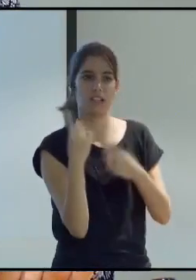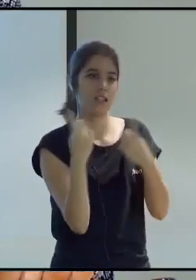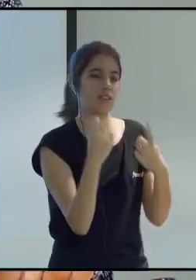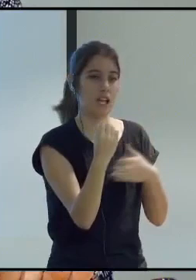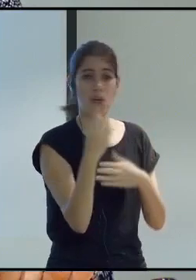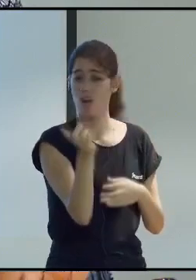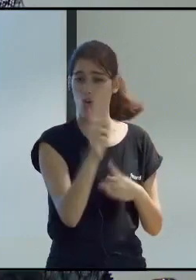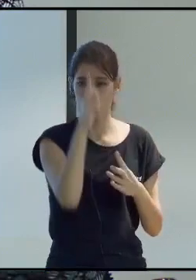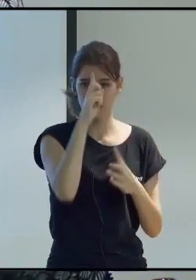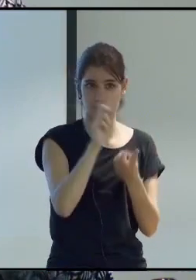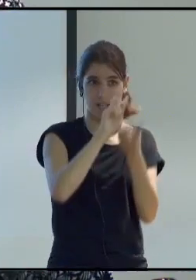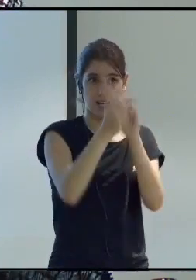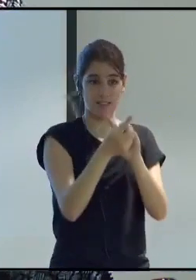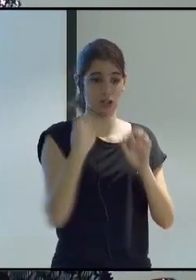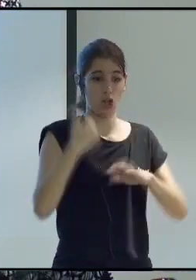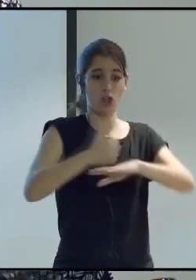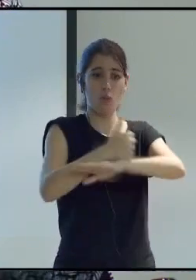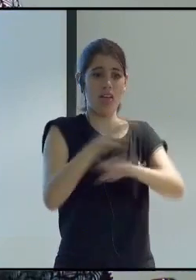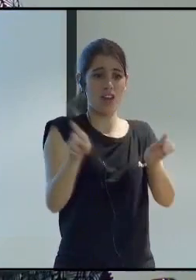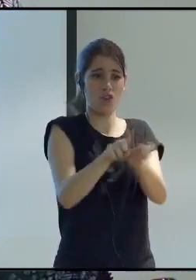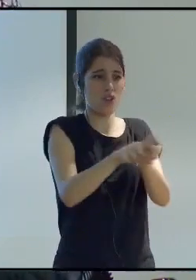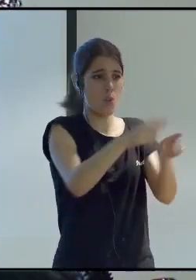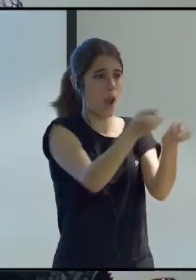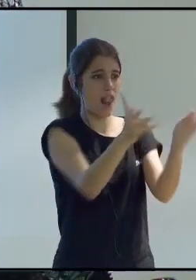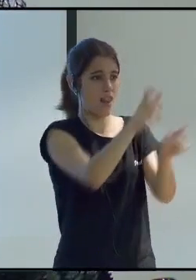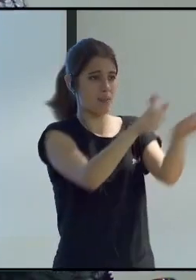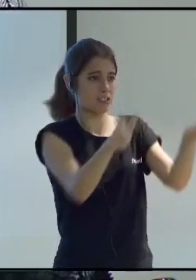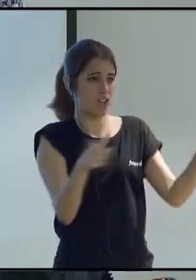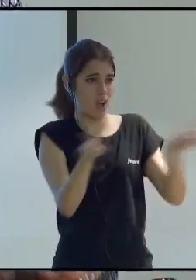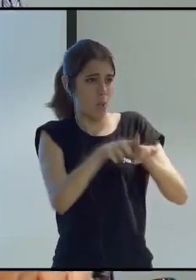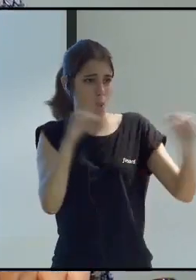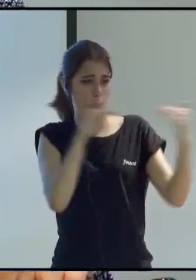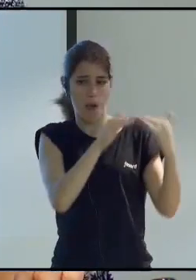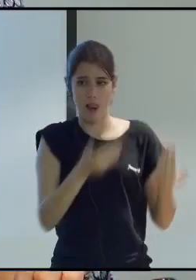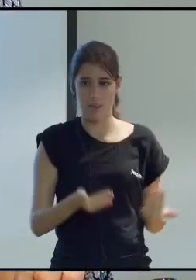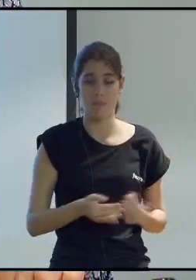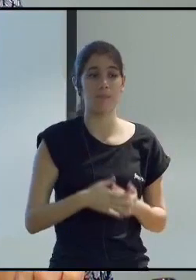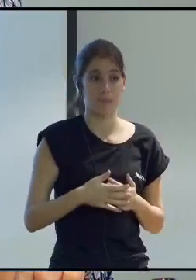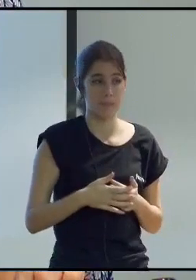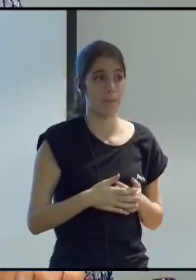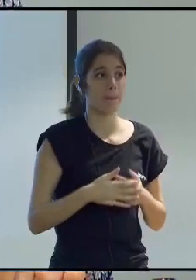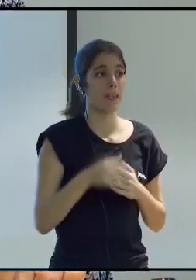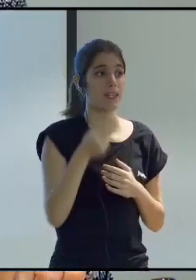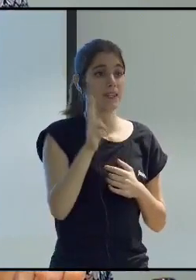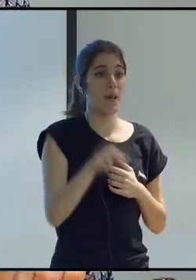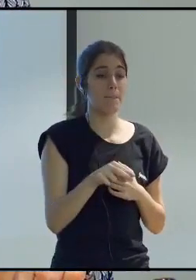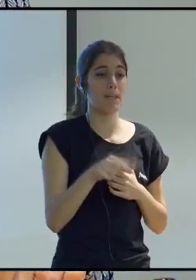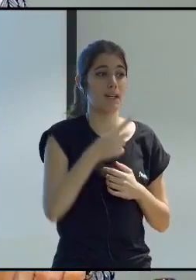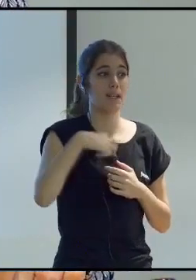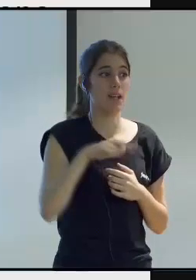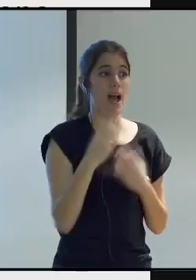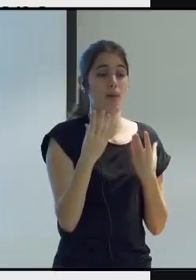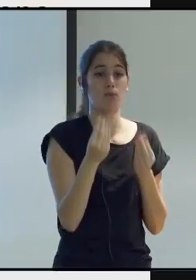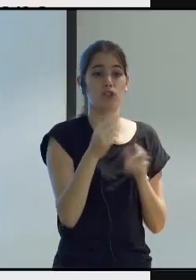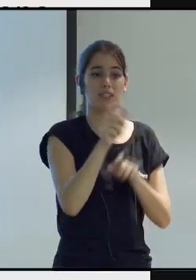regular citizens like them. So we have already also a lot of people just misuse